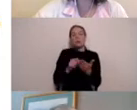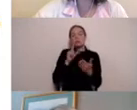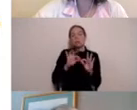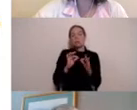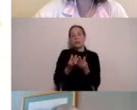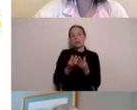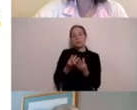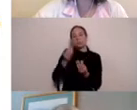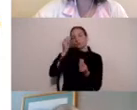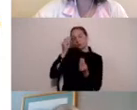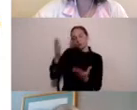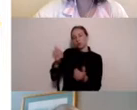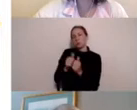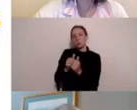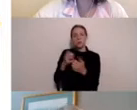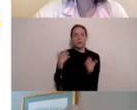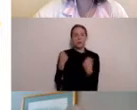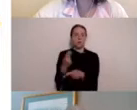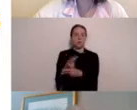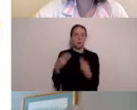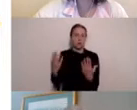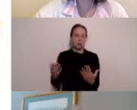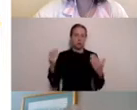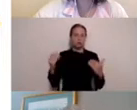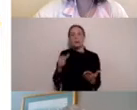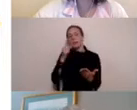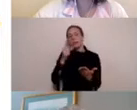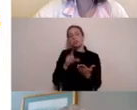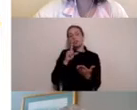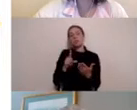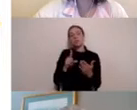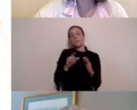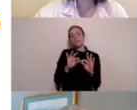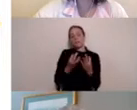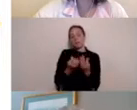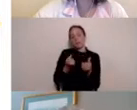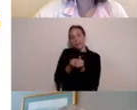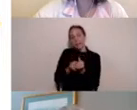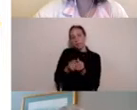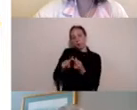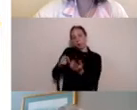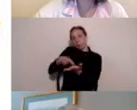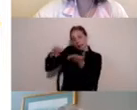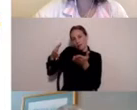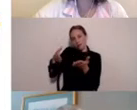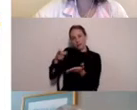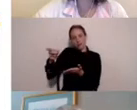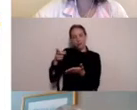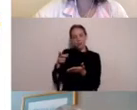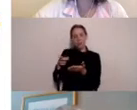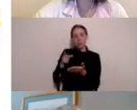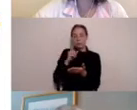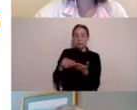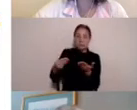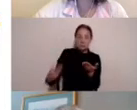allow flexibility, for example, for the very expensive and disease-modifying therapies